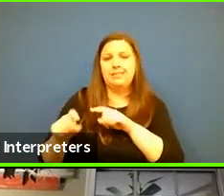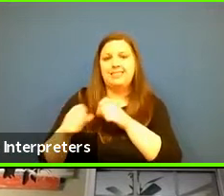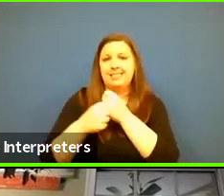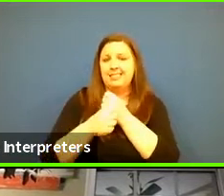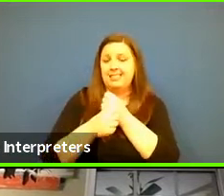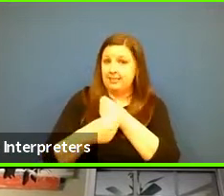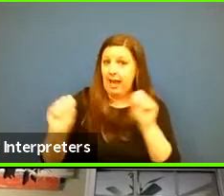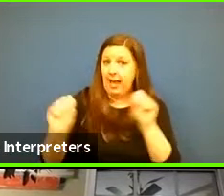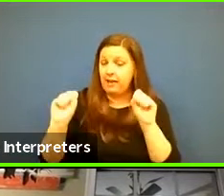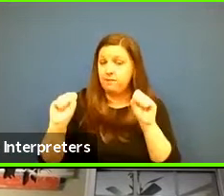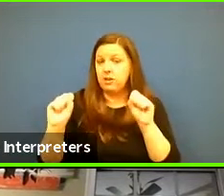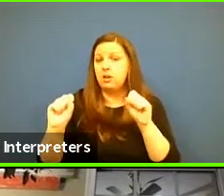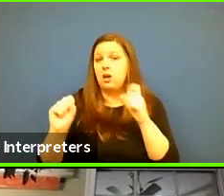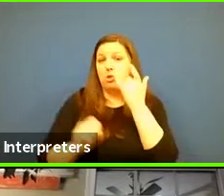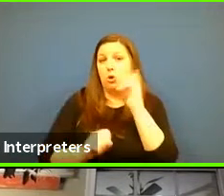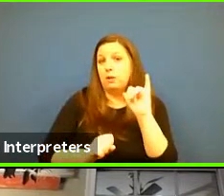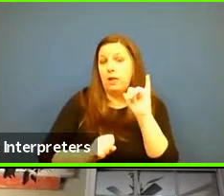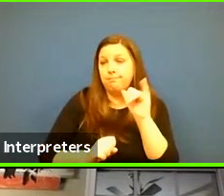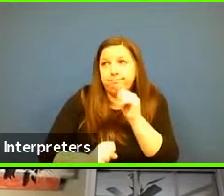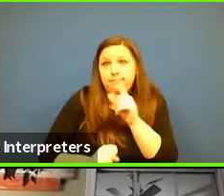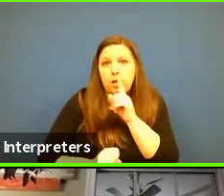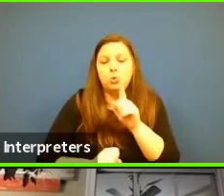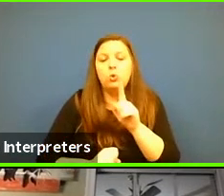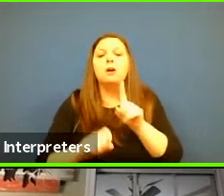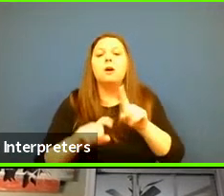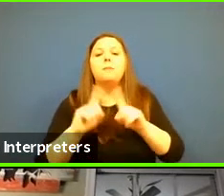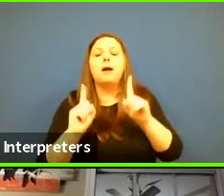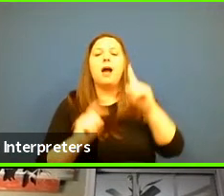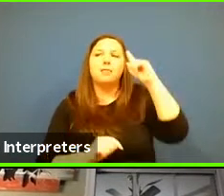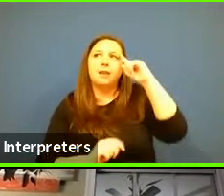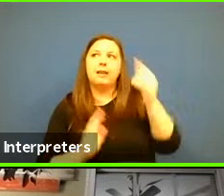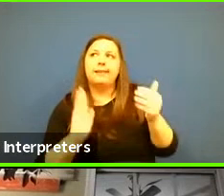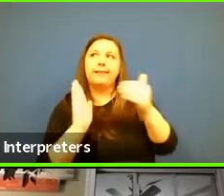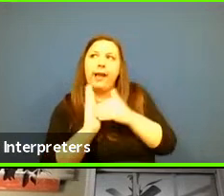do think, again, in terms of